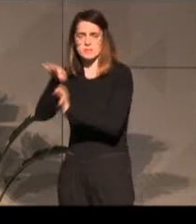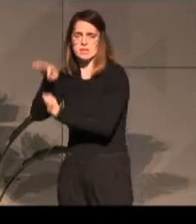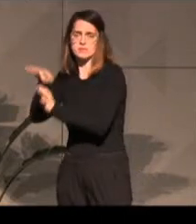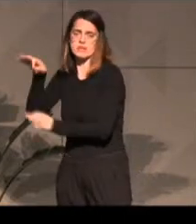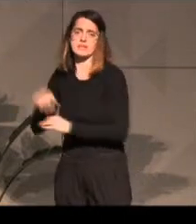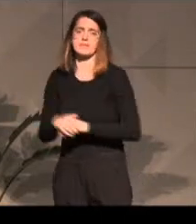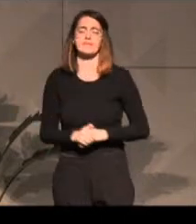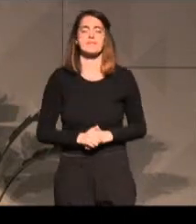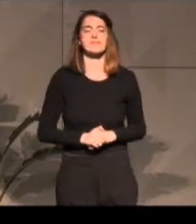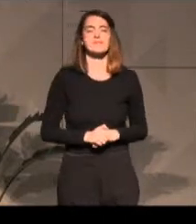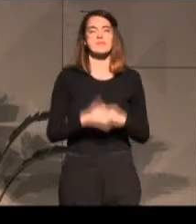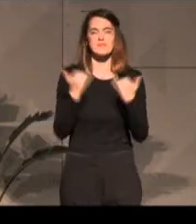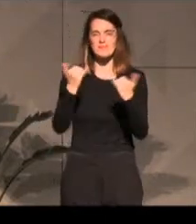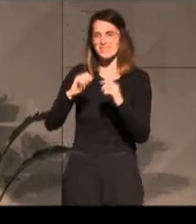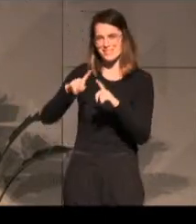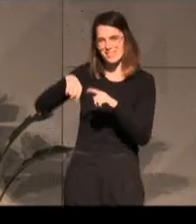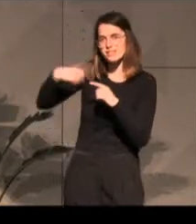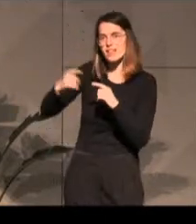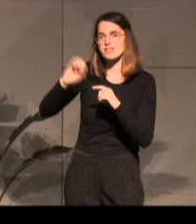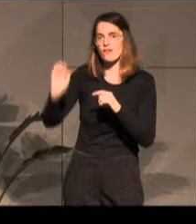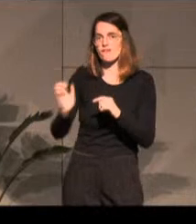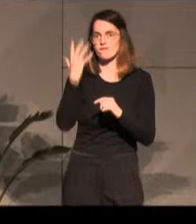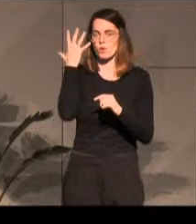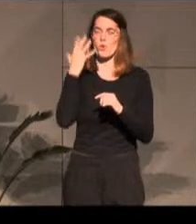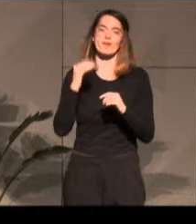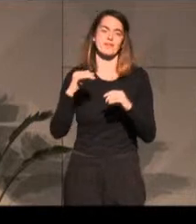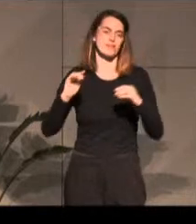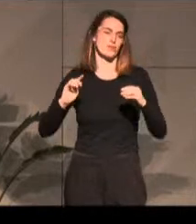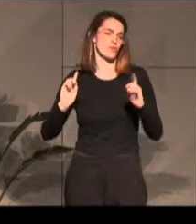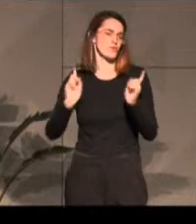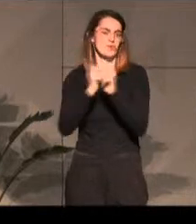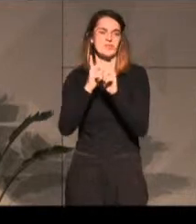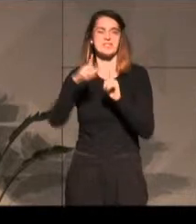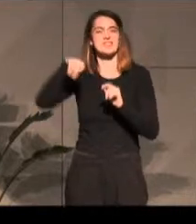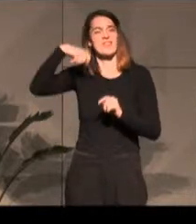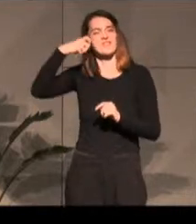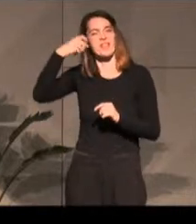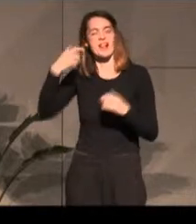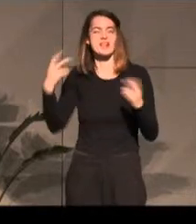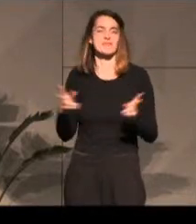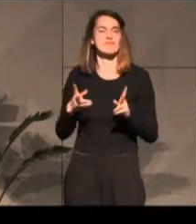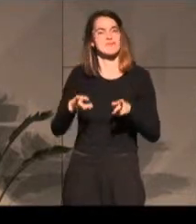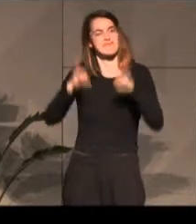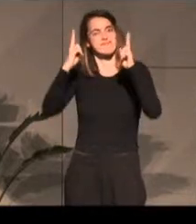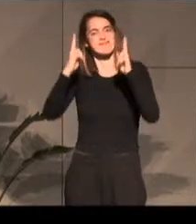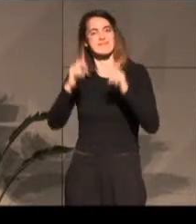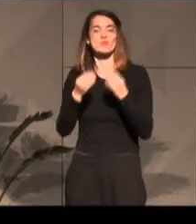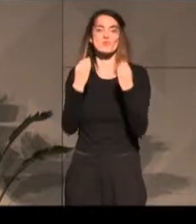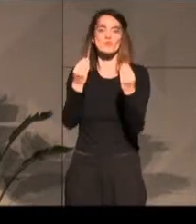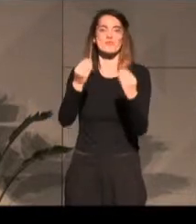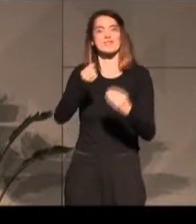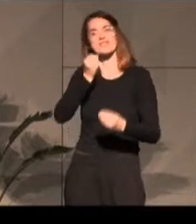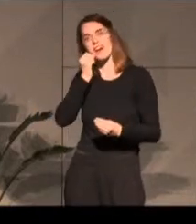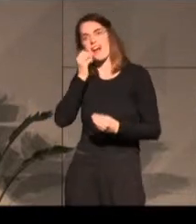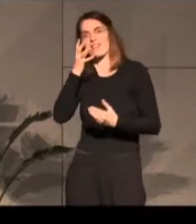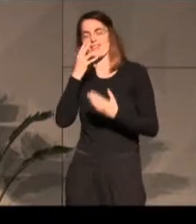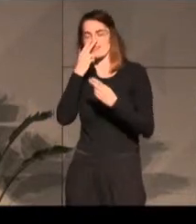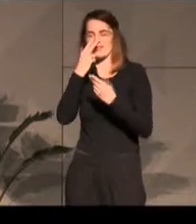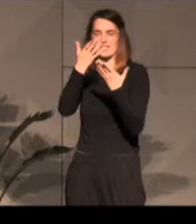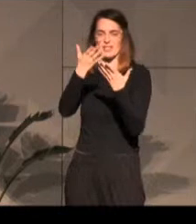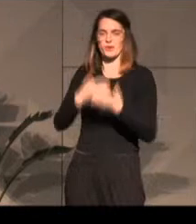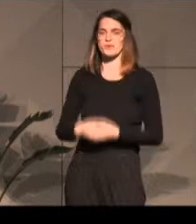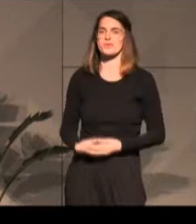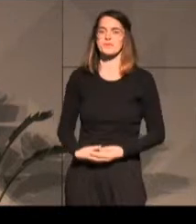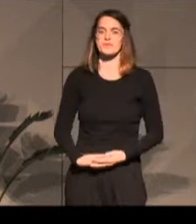is the reason why we were there for in the first place. Now we're going to watch a video. This is a typical